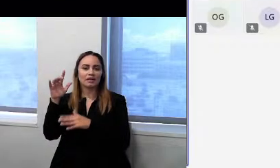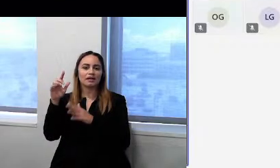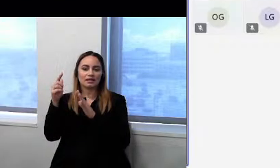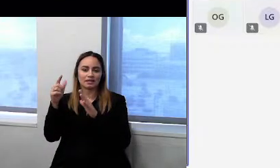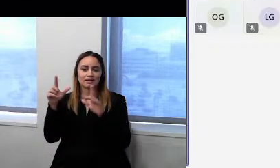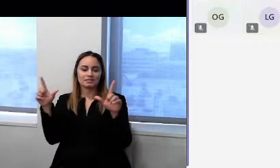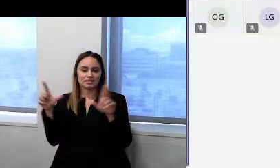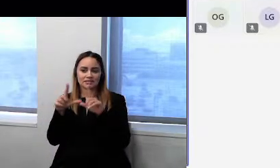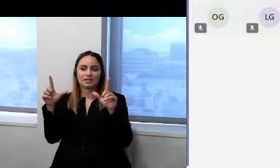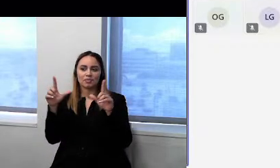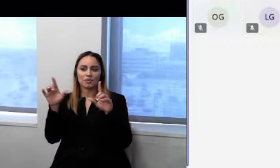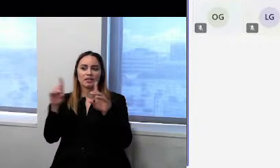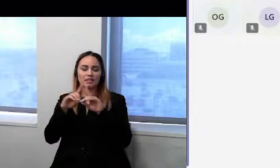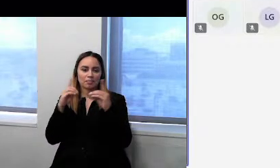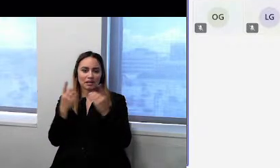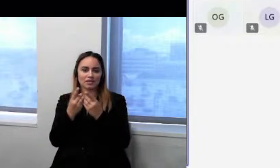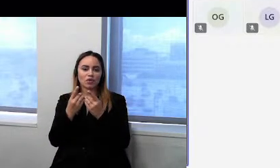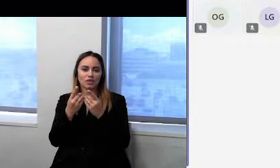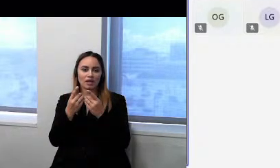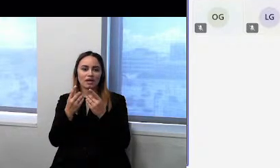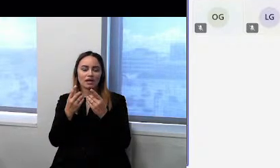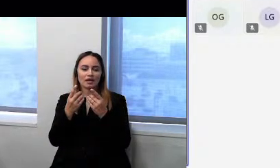have. All right, thank you very much.